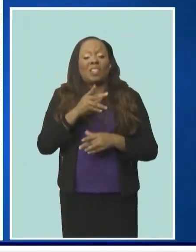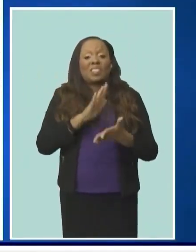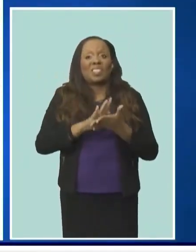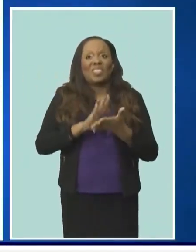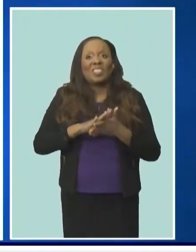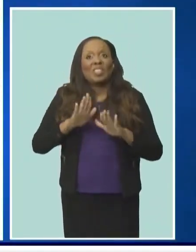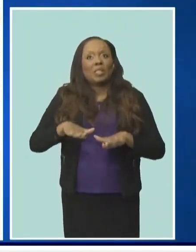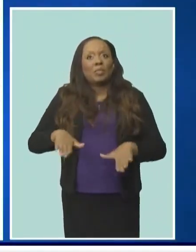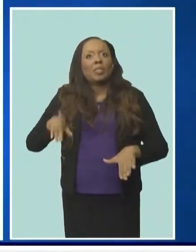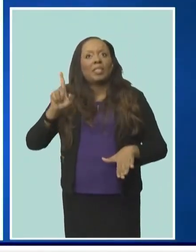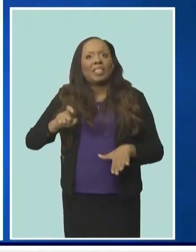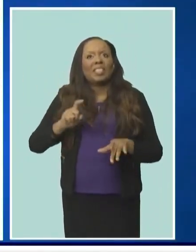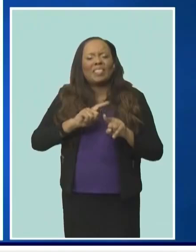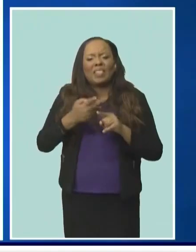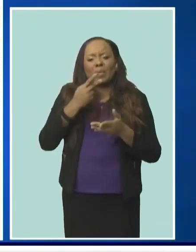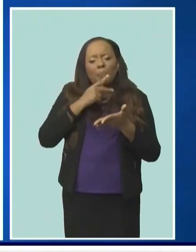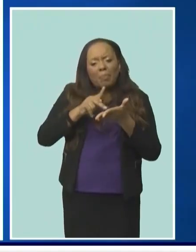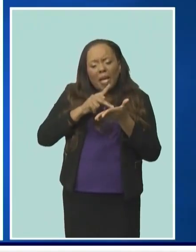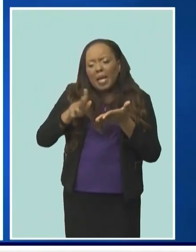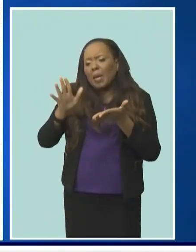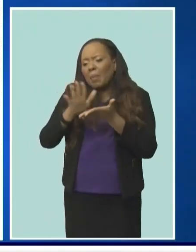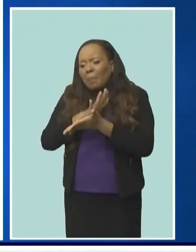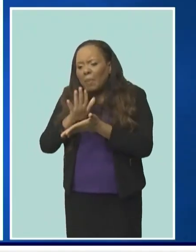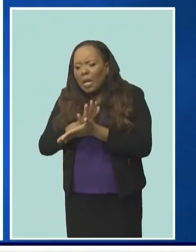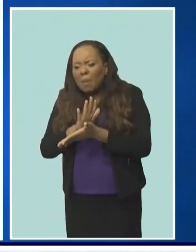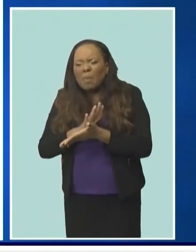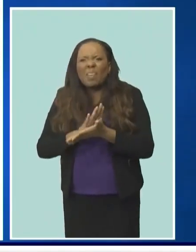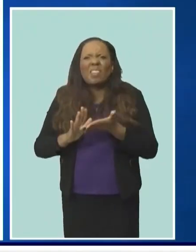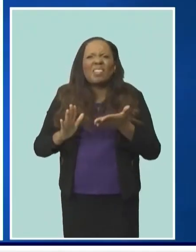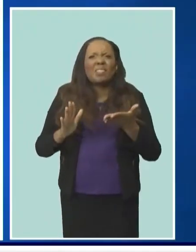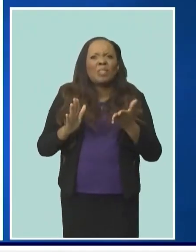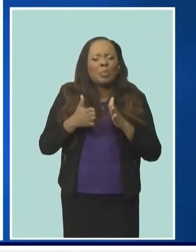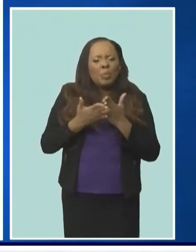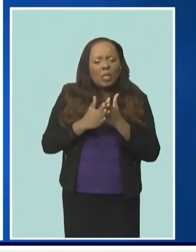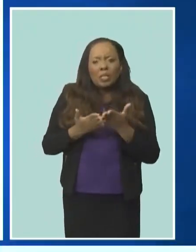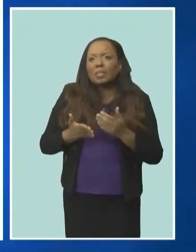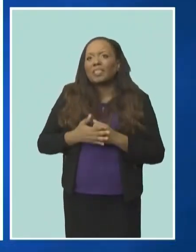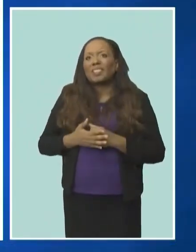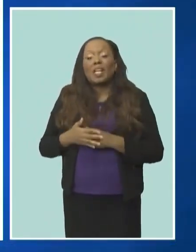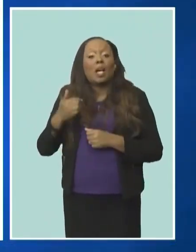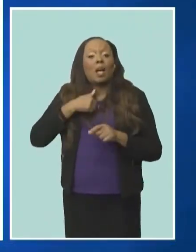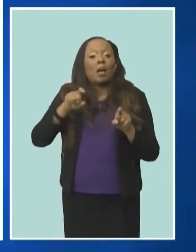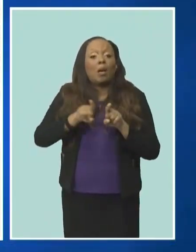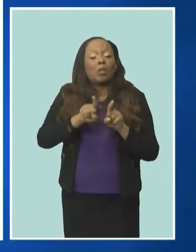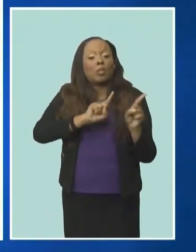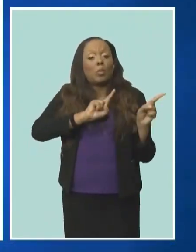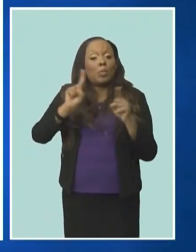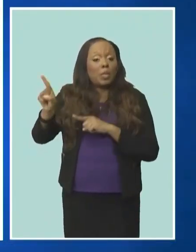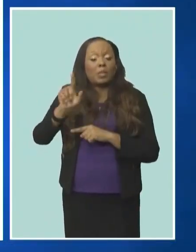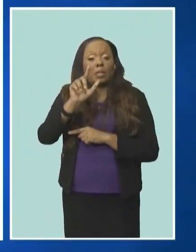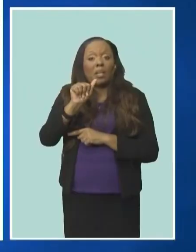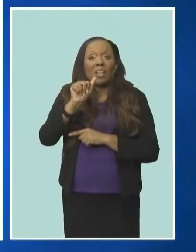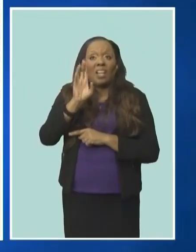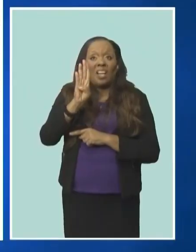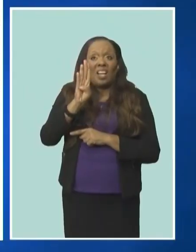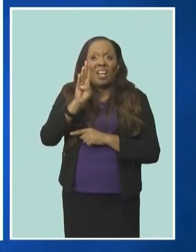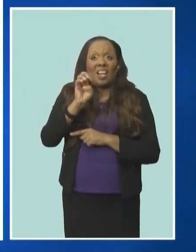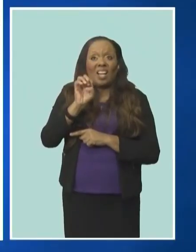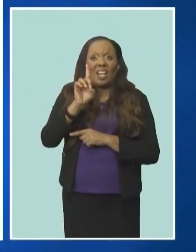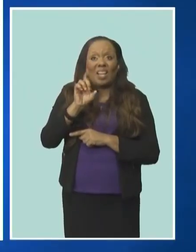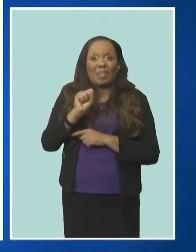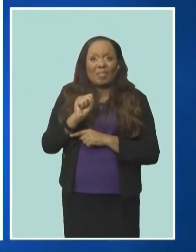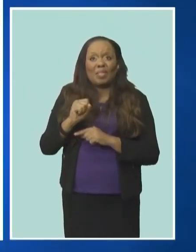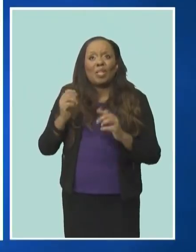that. I was also over by a bed again this morning and then had to rush here to make sure that these kids head back to school